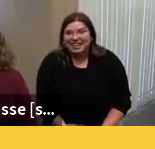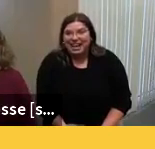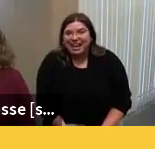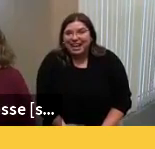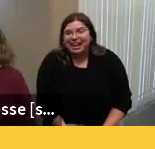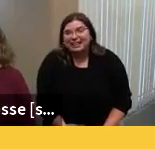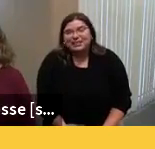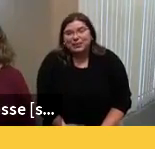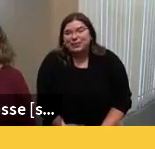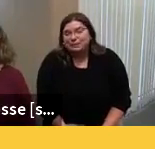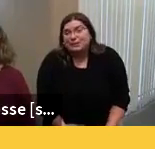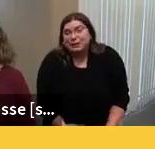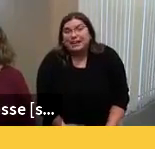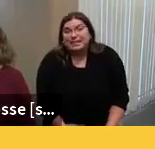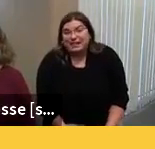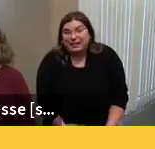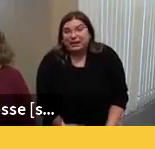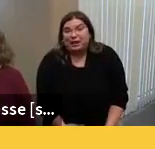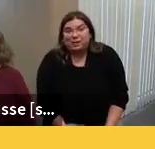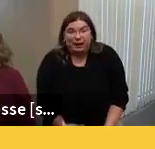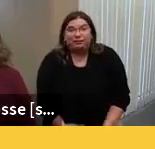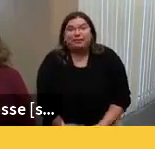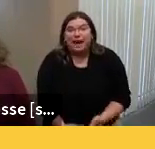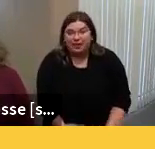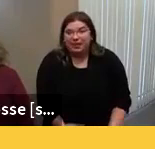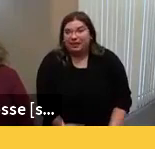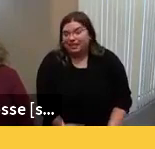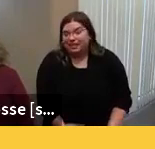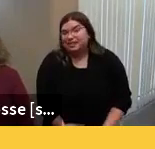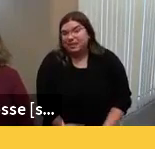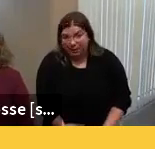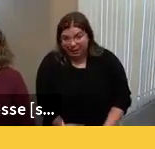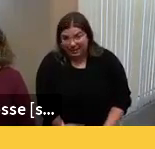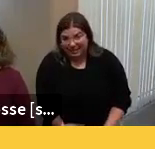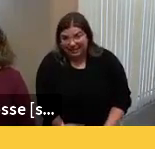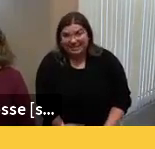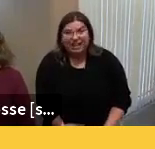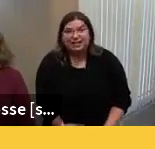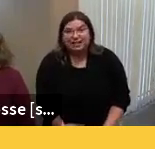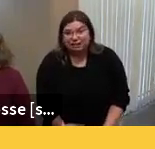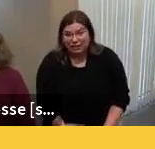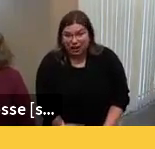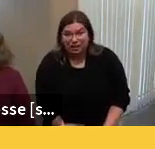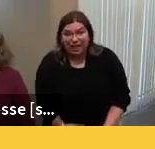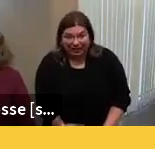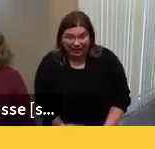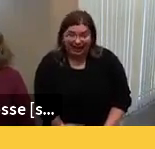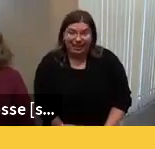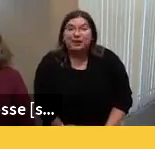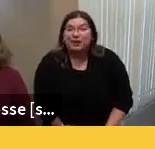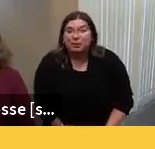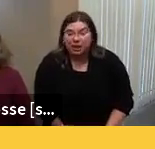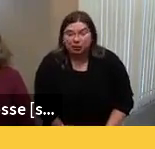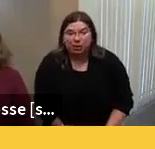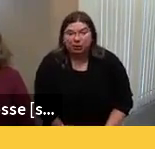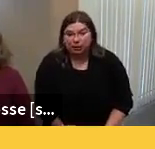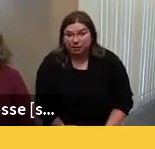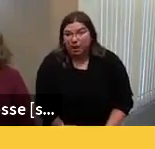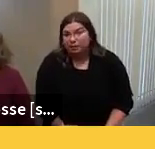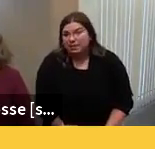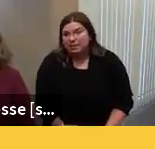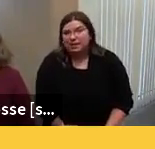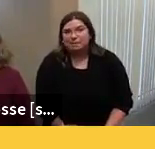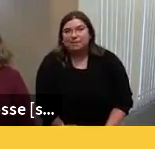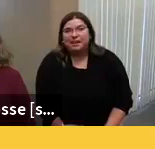is it was so nice to hear about Gabby and Alexa's experiences. They did a great job highlighting what our